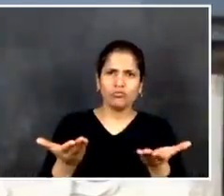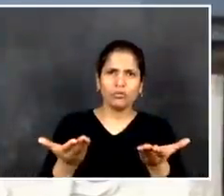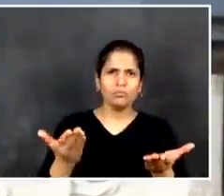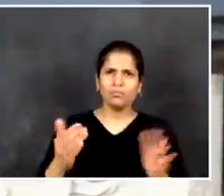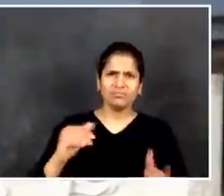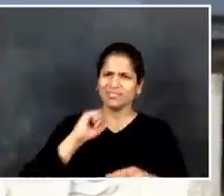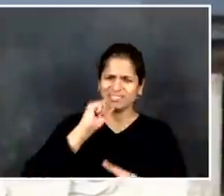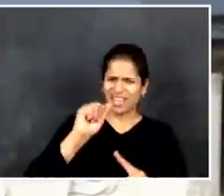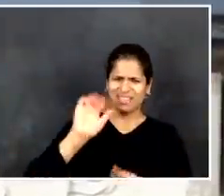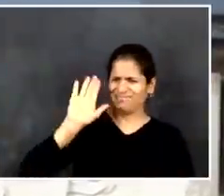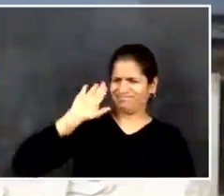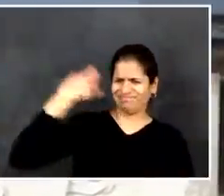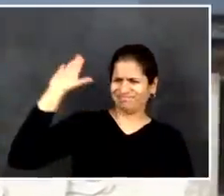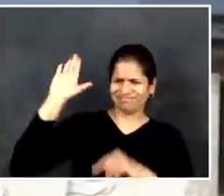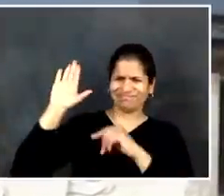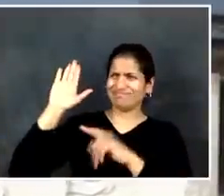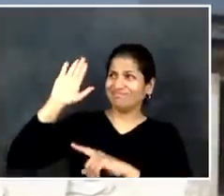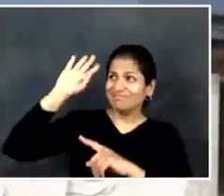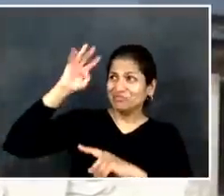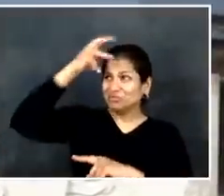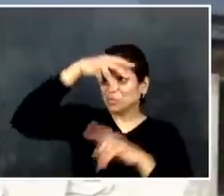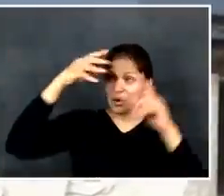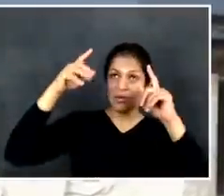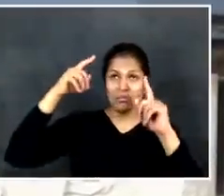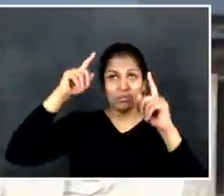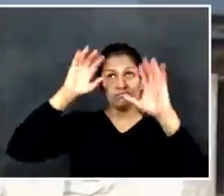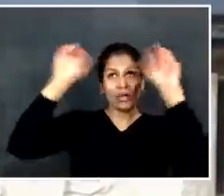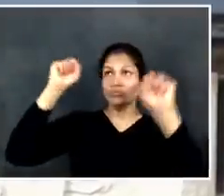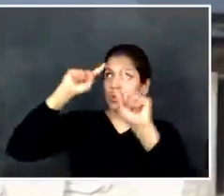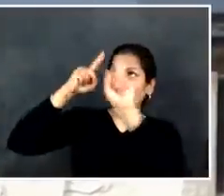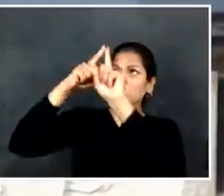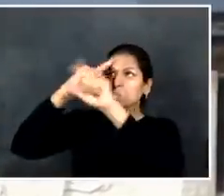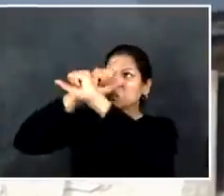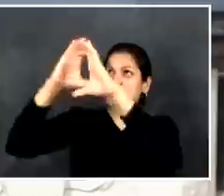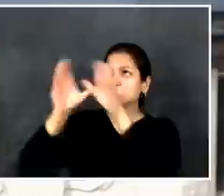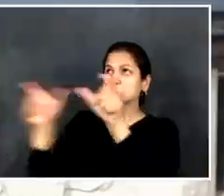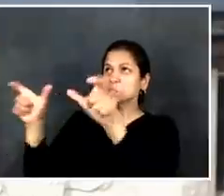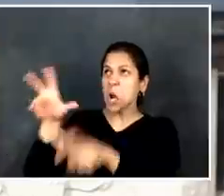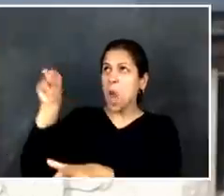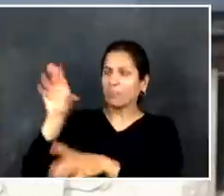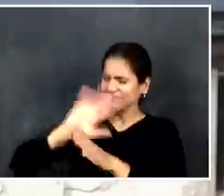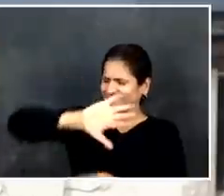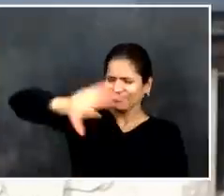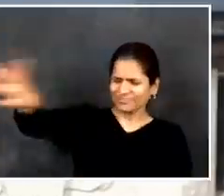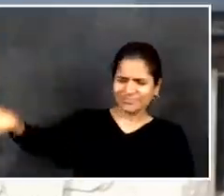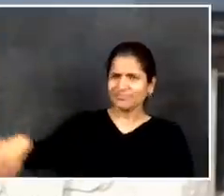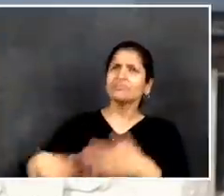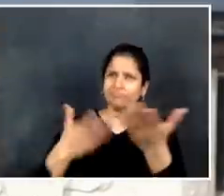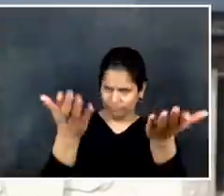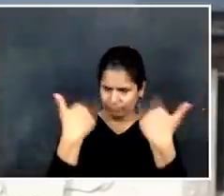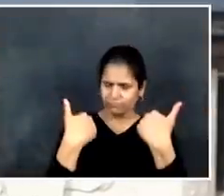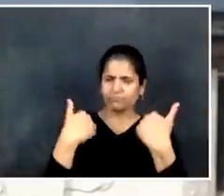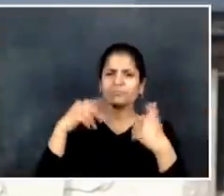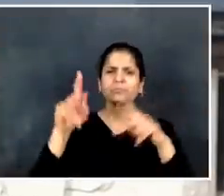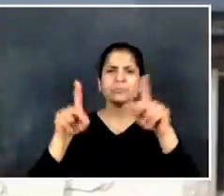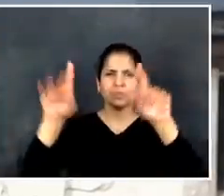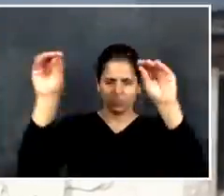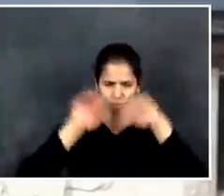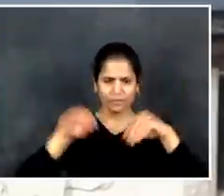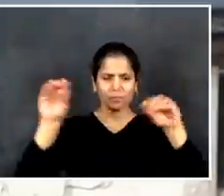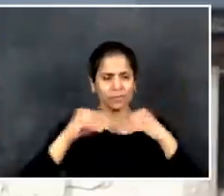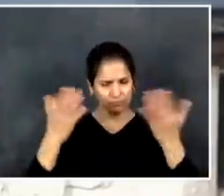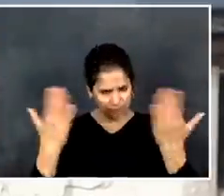Julia from The Post. Good morning, Mr. Mayor, and everyone else on the call. A question for you, Mr. Mayor, and a question